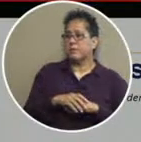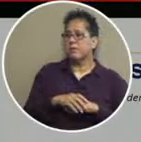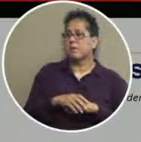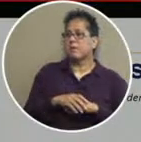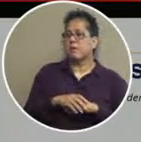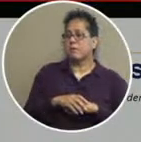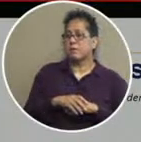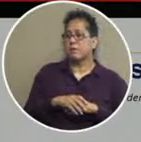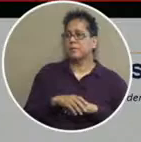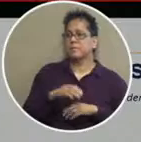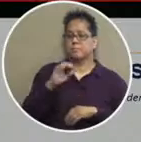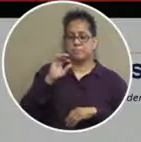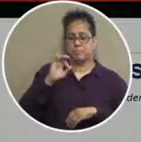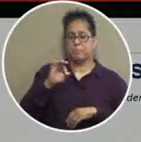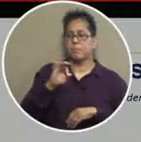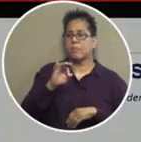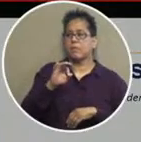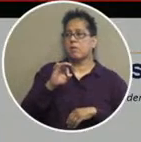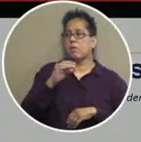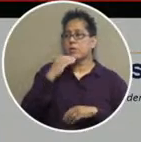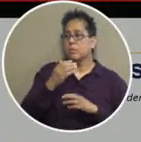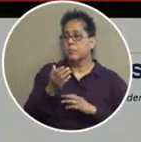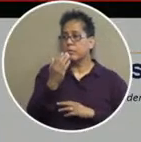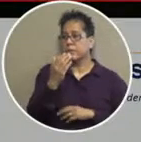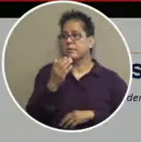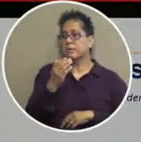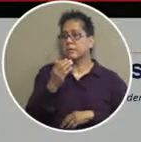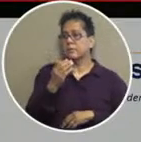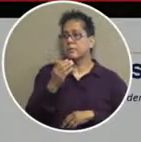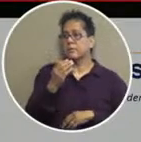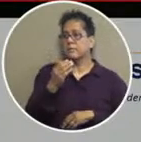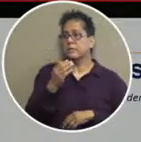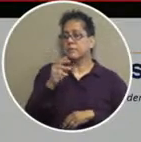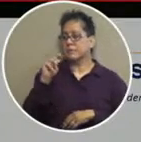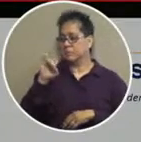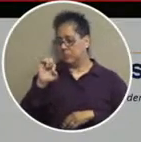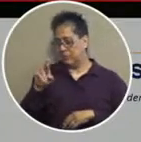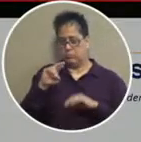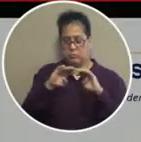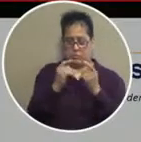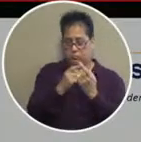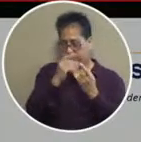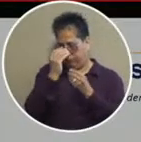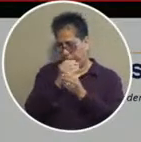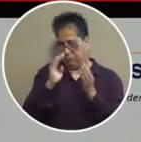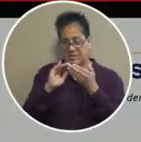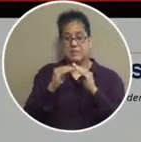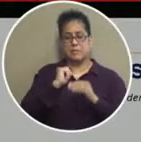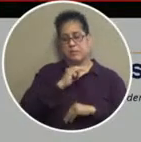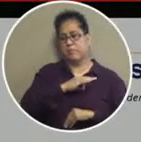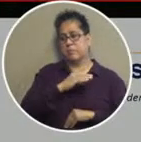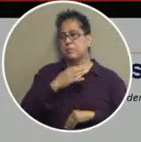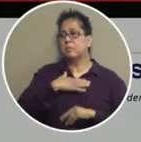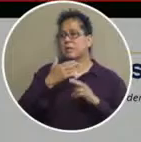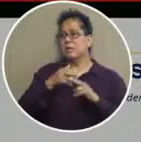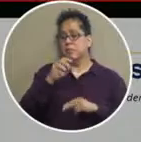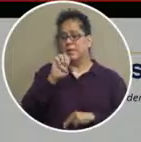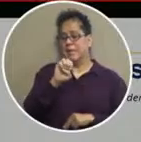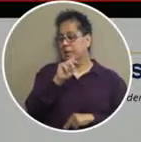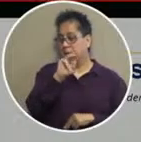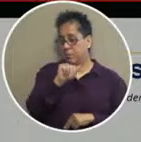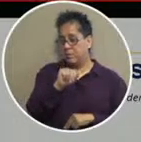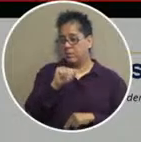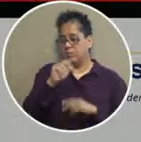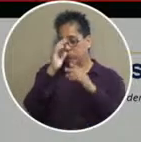Yes, ma'am. Great. Thank you. Good morning, Mr. Mayor, City Council, and City staff. My name is Emma Schwartz.